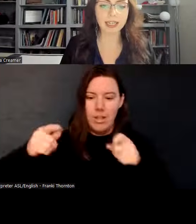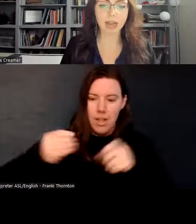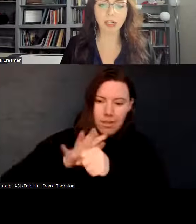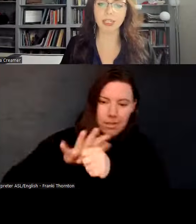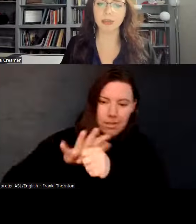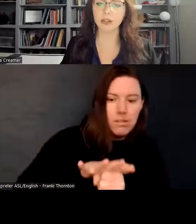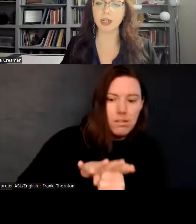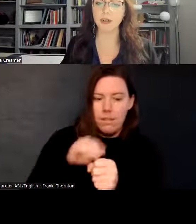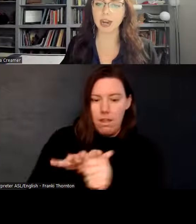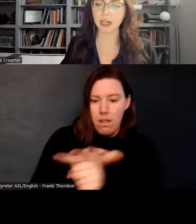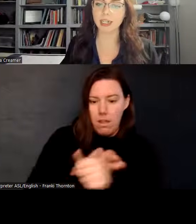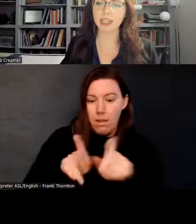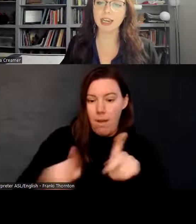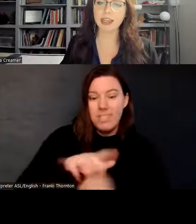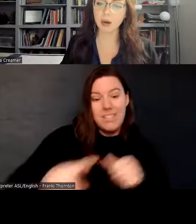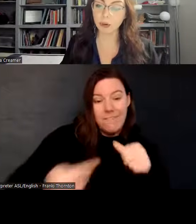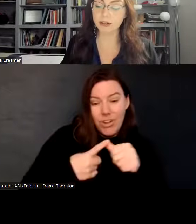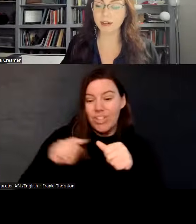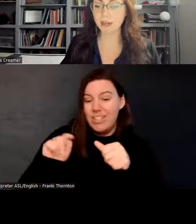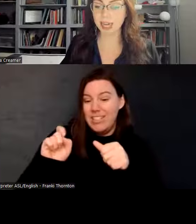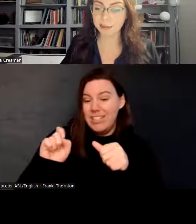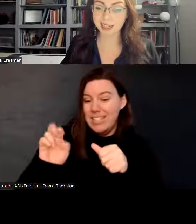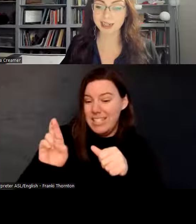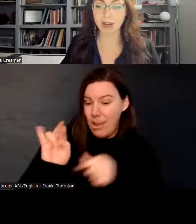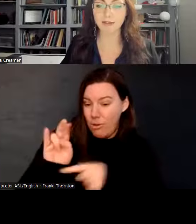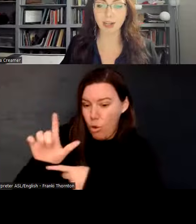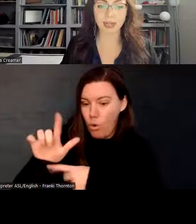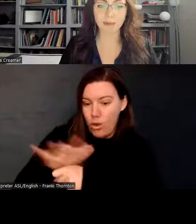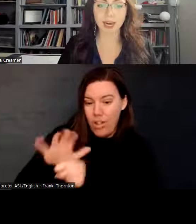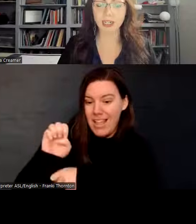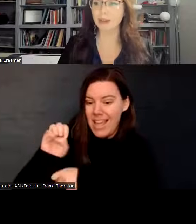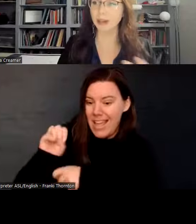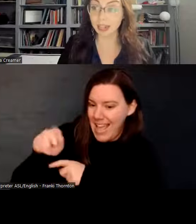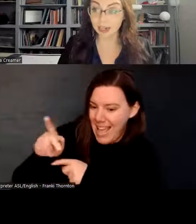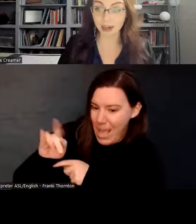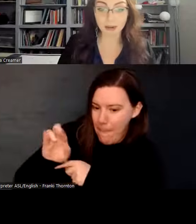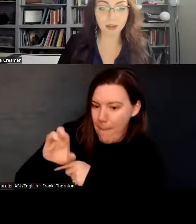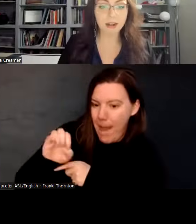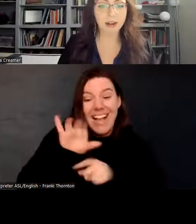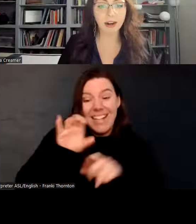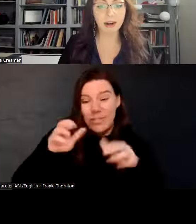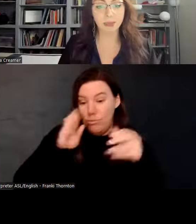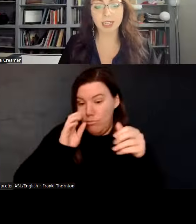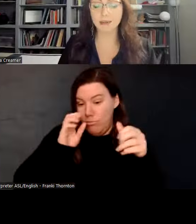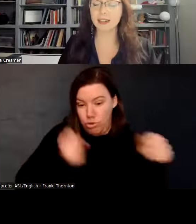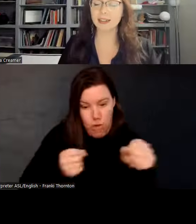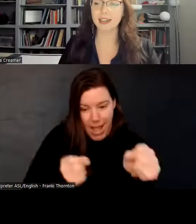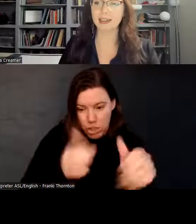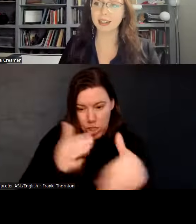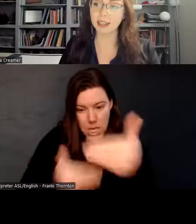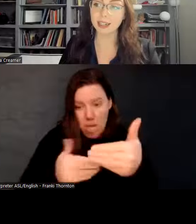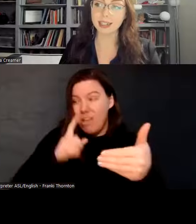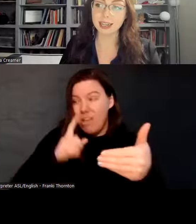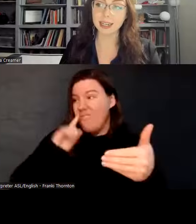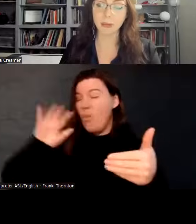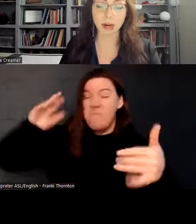empire, established the administrative strategies that would in fact be emulated by following empires for millennia to come, with some still